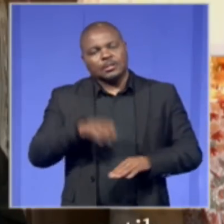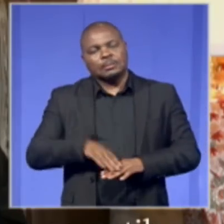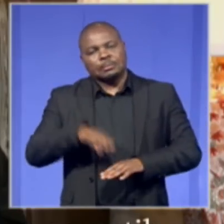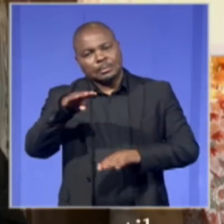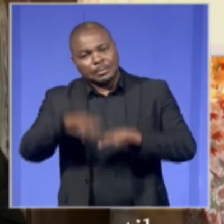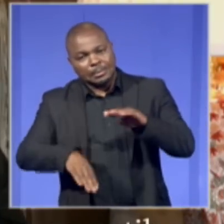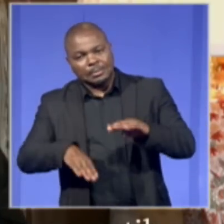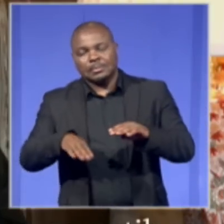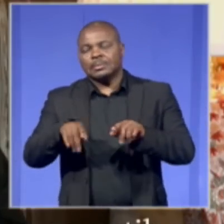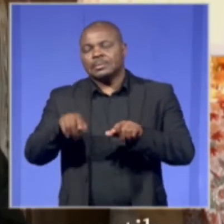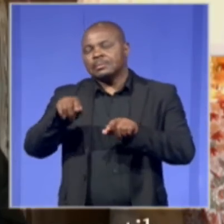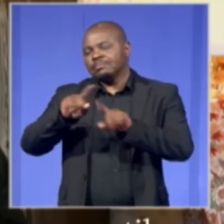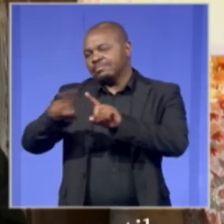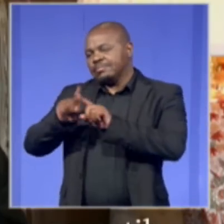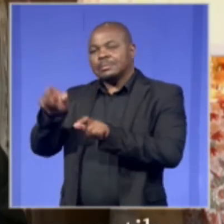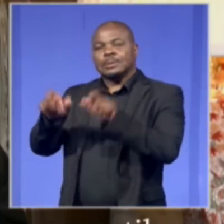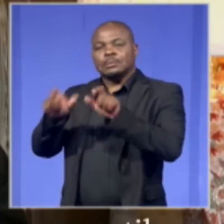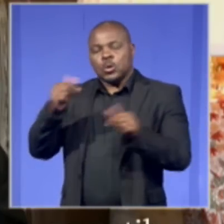accused individuals.